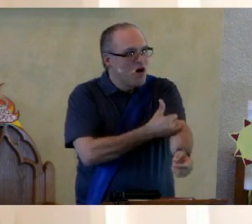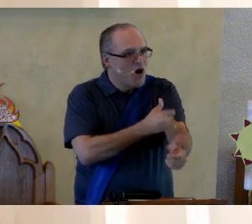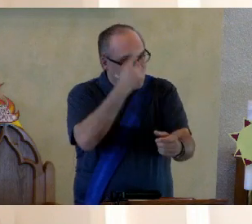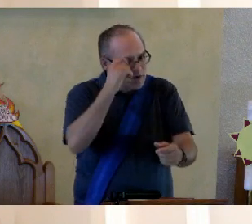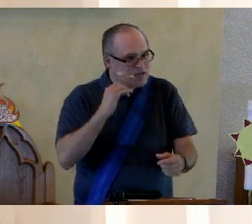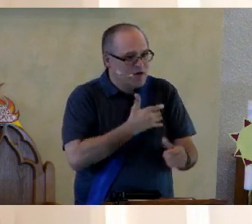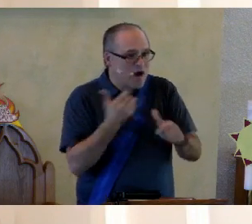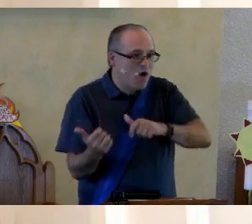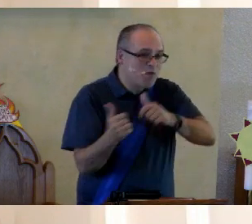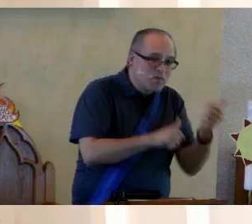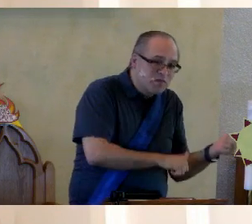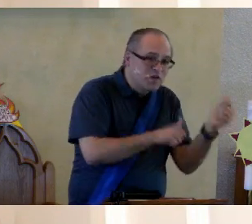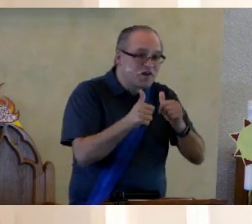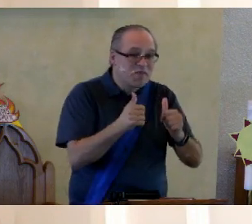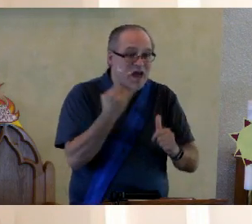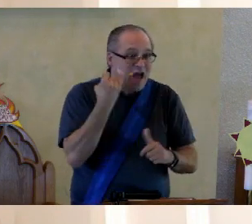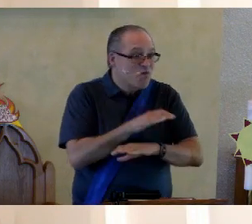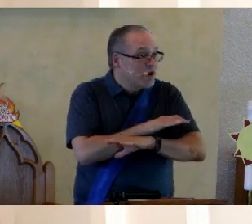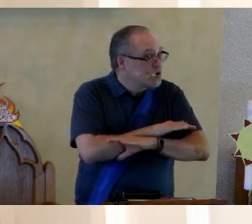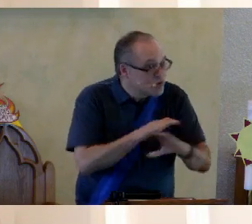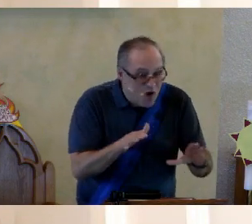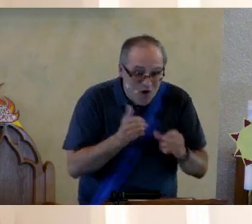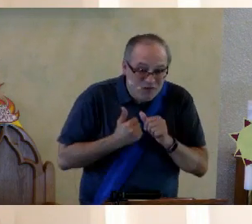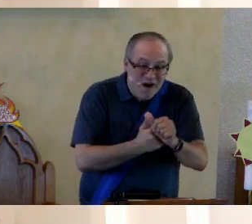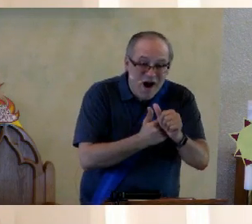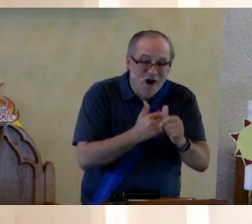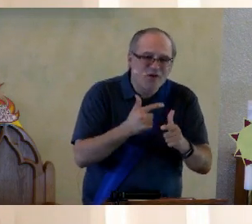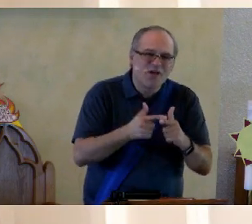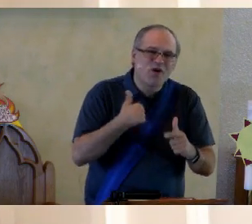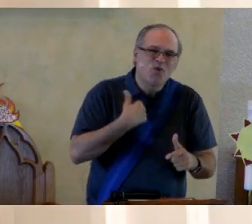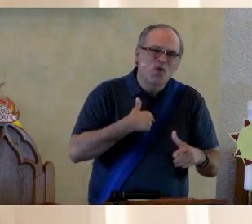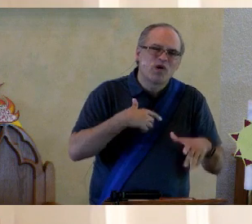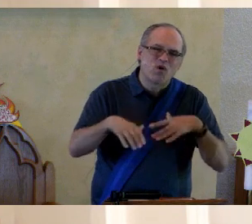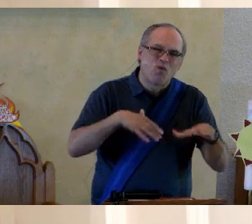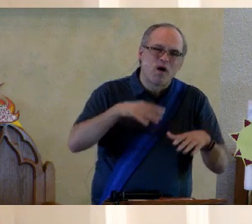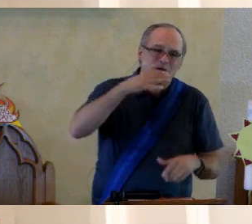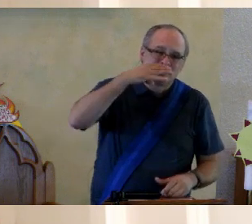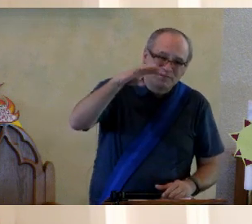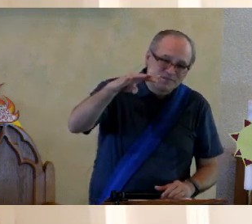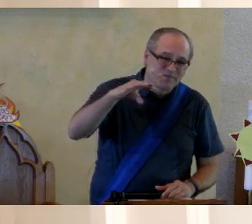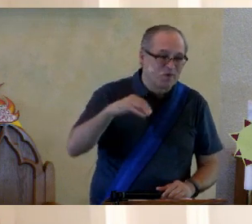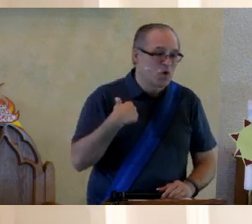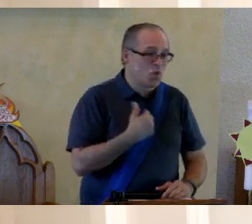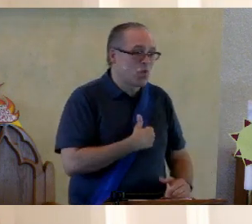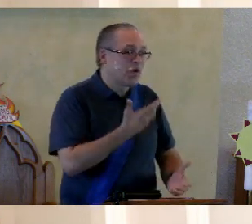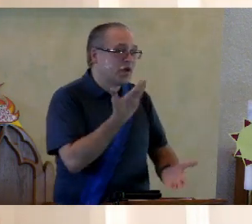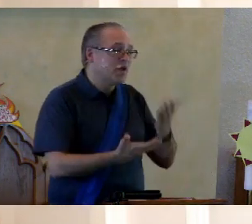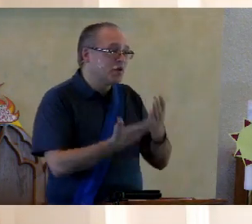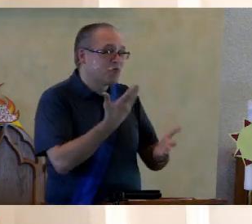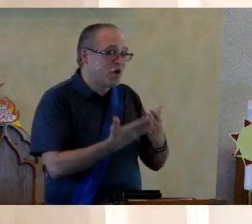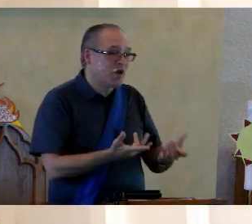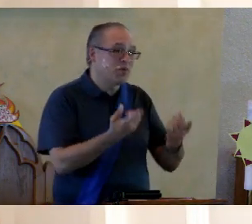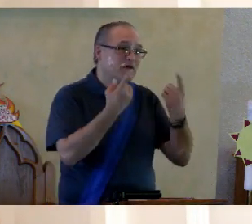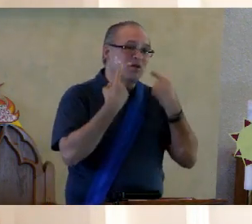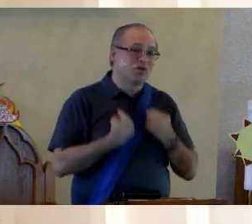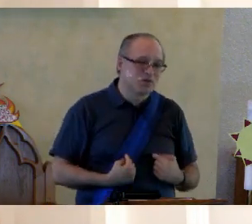in disobedience, and we just may be setting ourselves up to get swallowed by one of the Lord's appointed